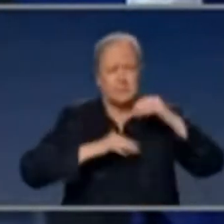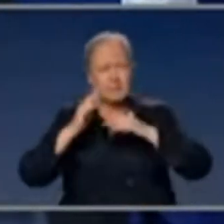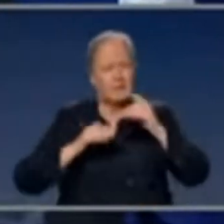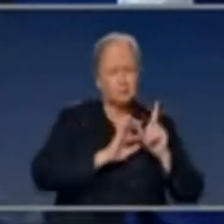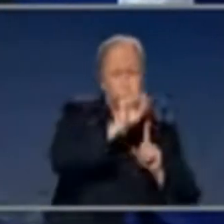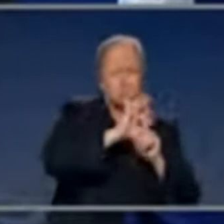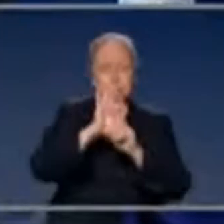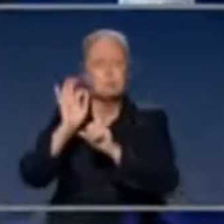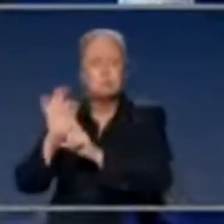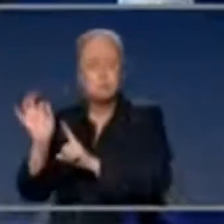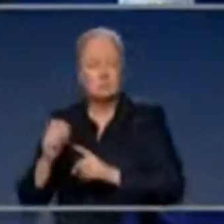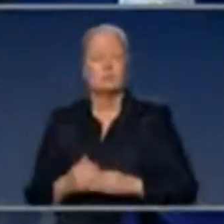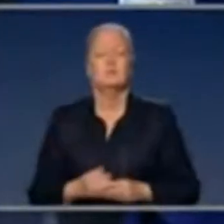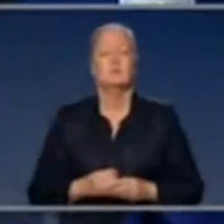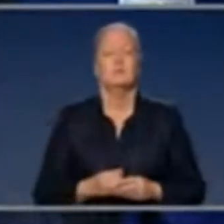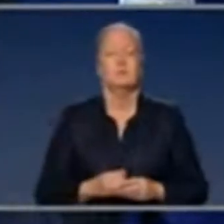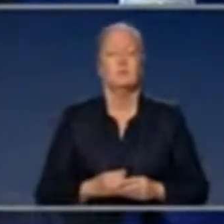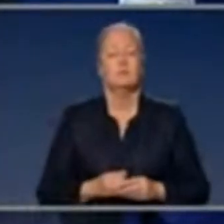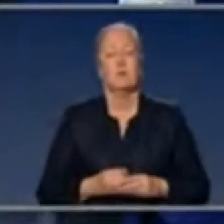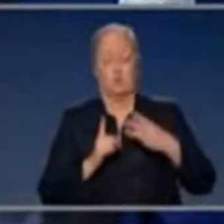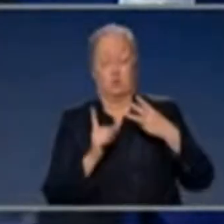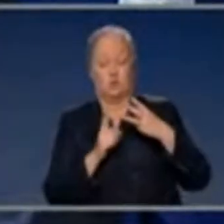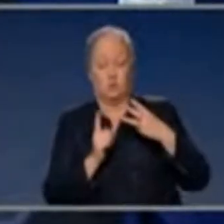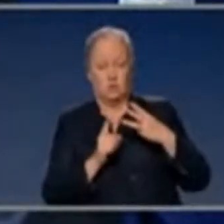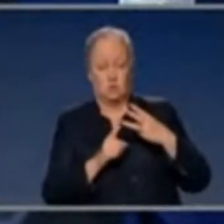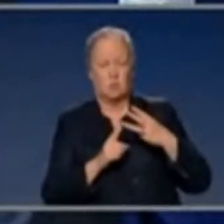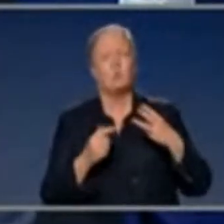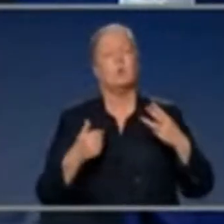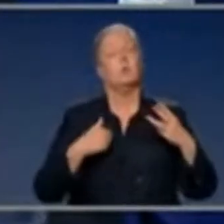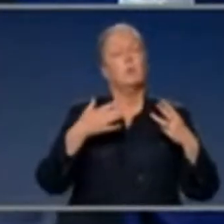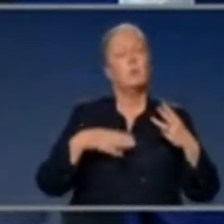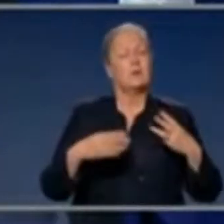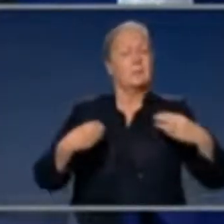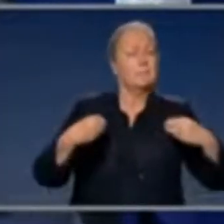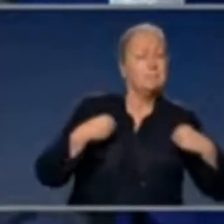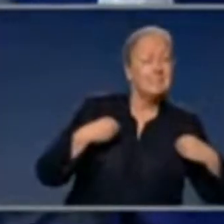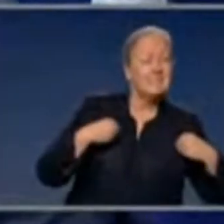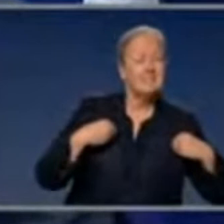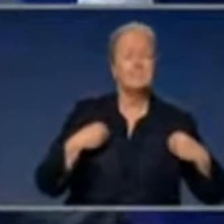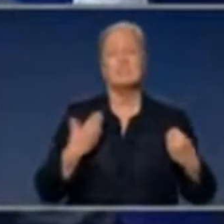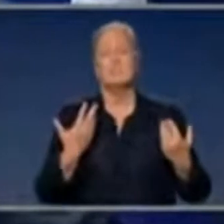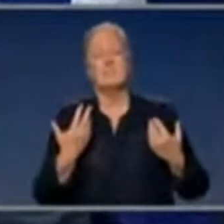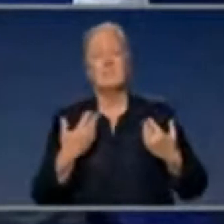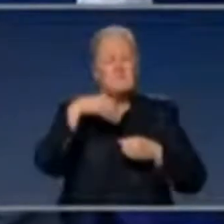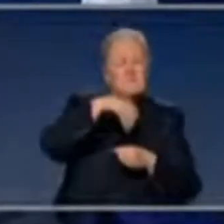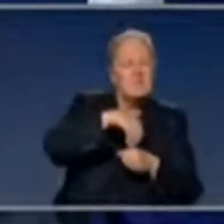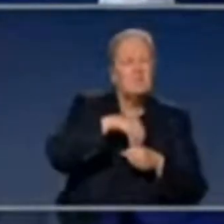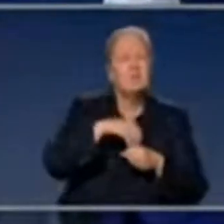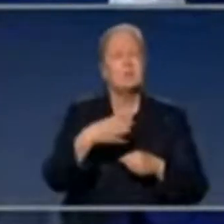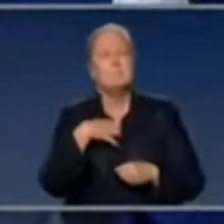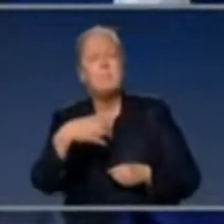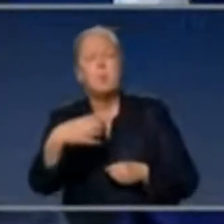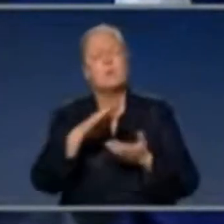Thirdly, to ensure there is a greater ease of doing business and investment through areas like taxes and